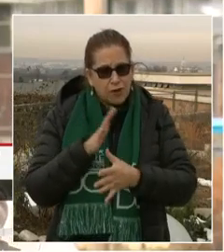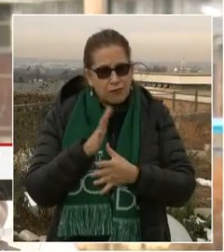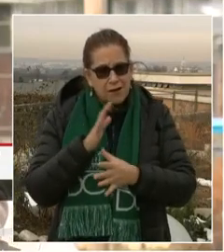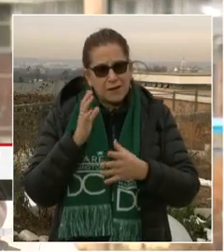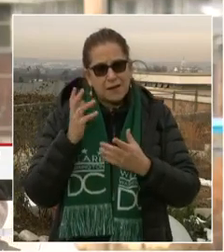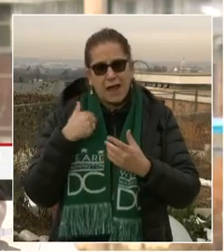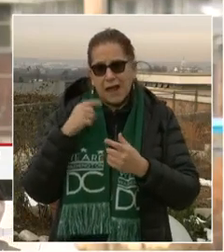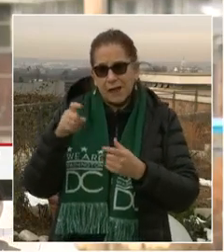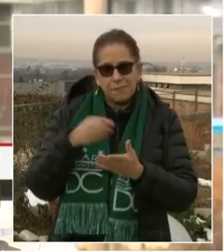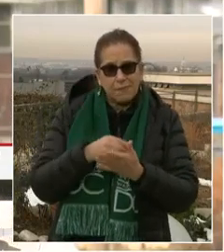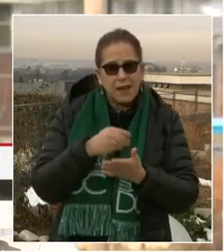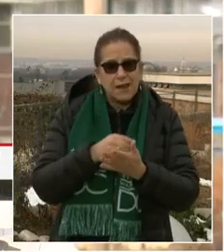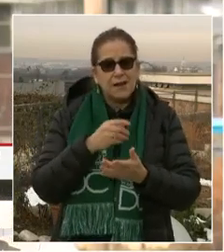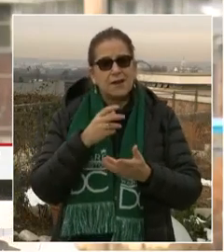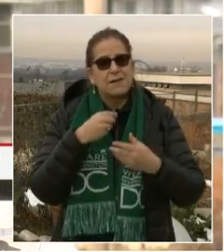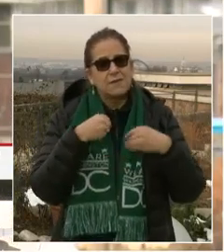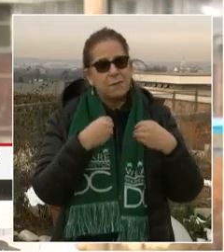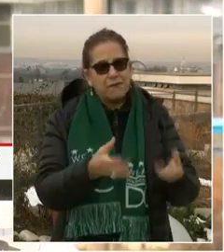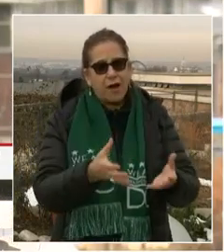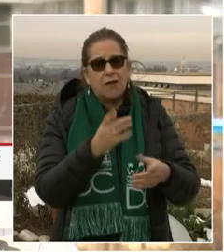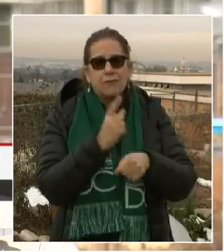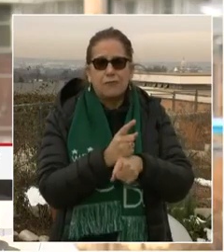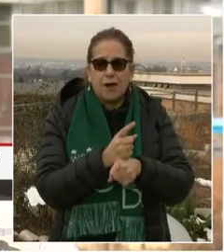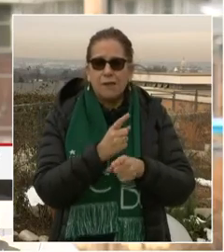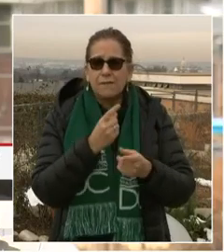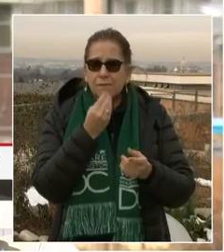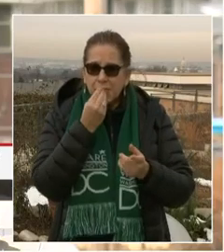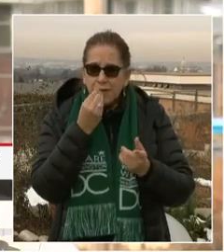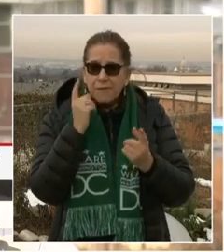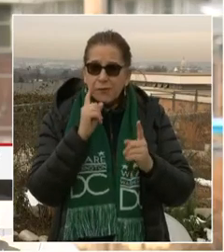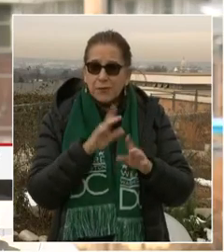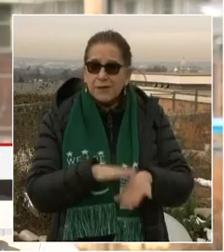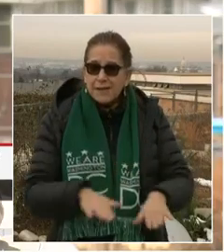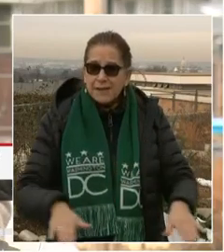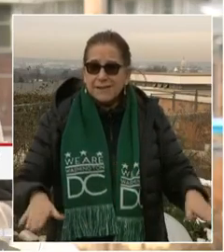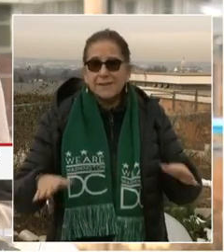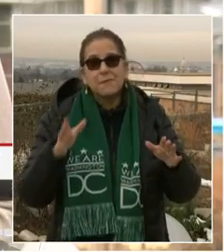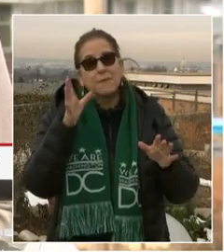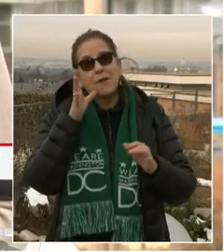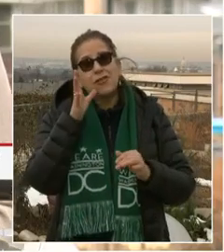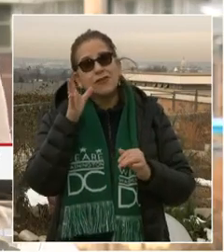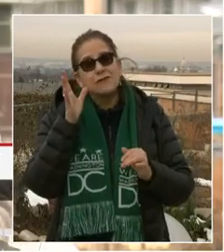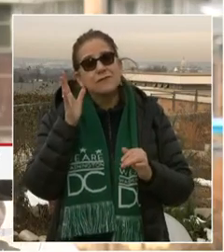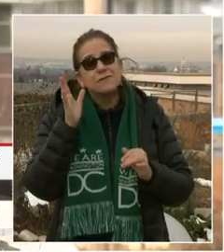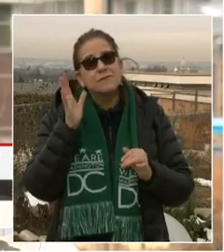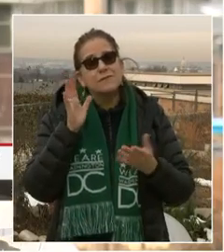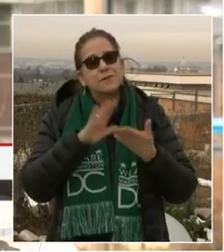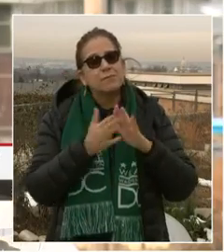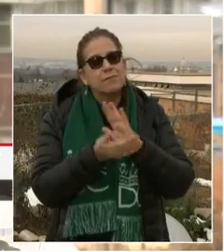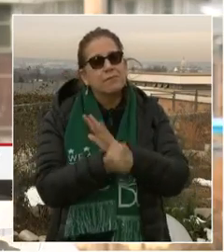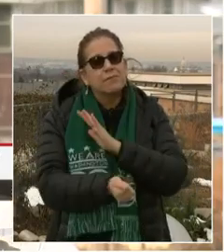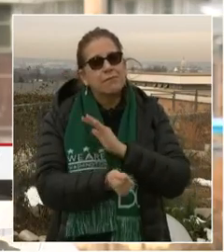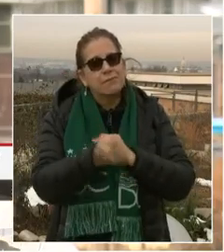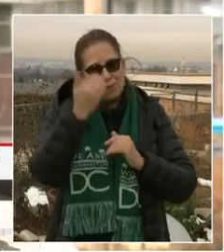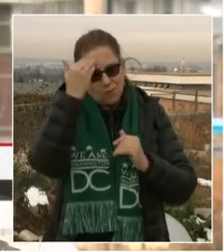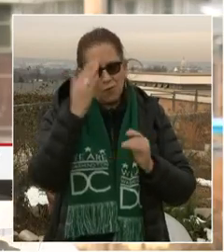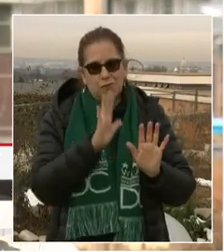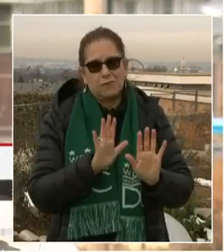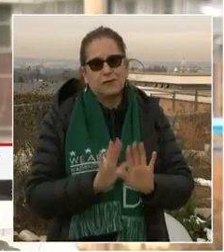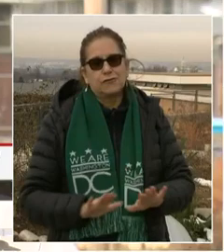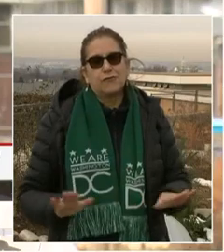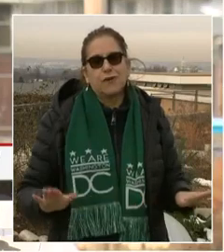it's so important because as moms, we are the experts for our children. And being able to have that support and that